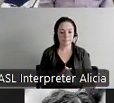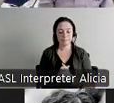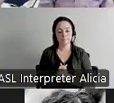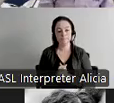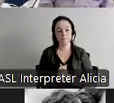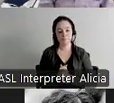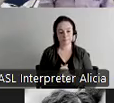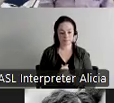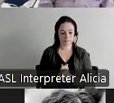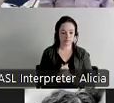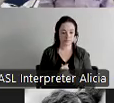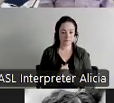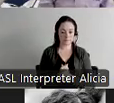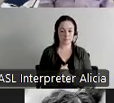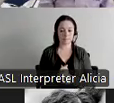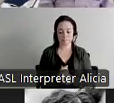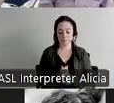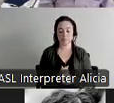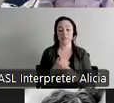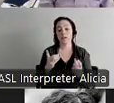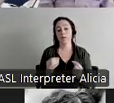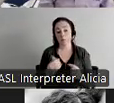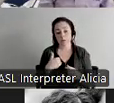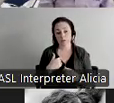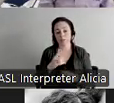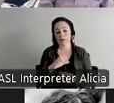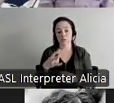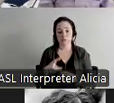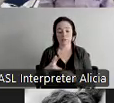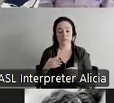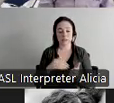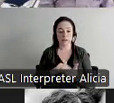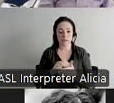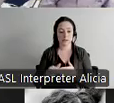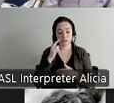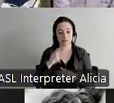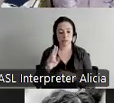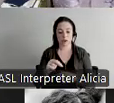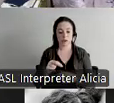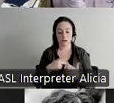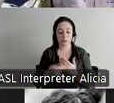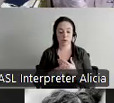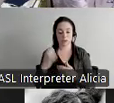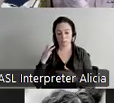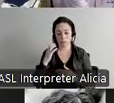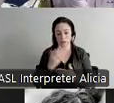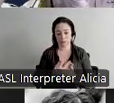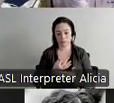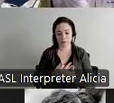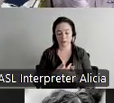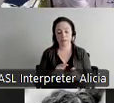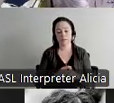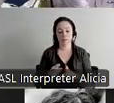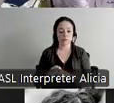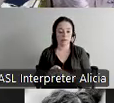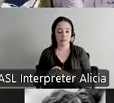However, we do have that $117,000 in unprogrammed capital funding, as well as